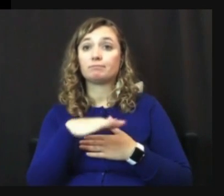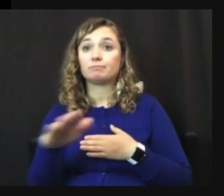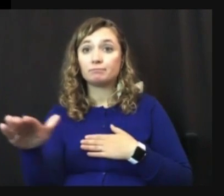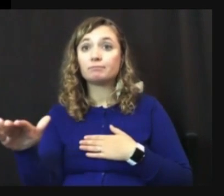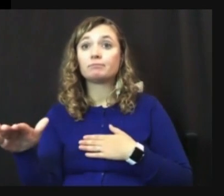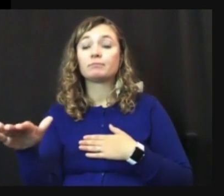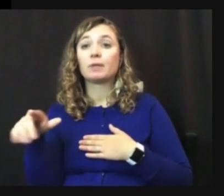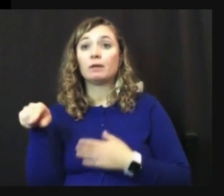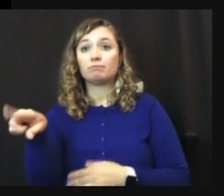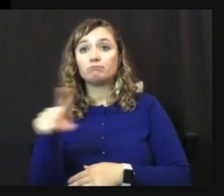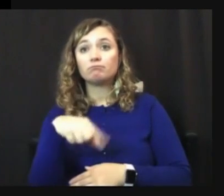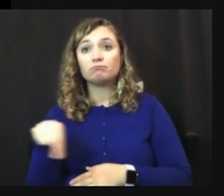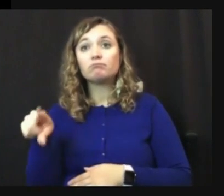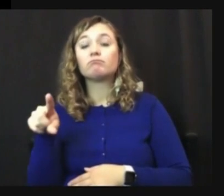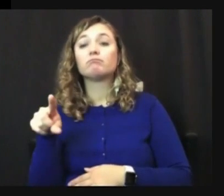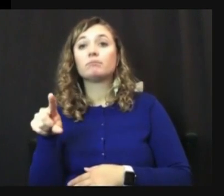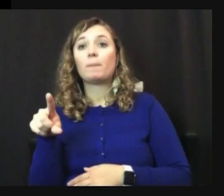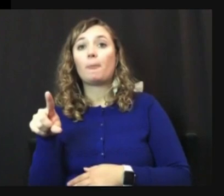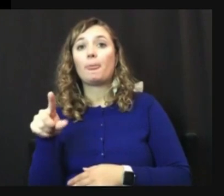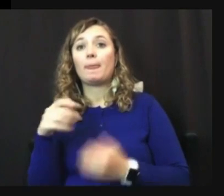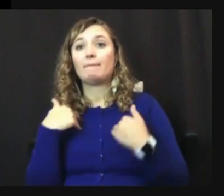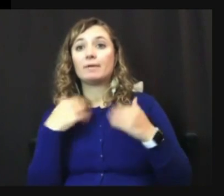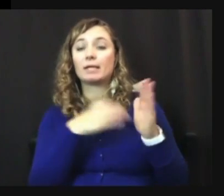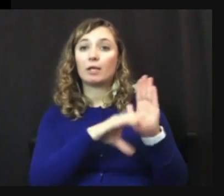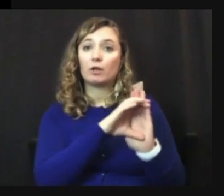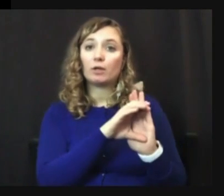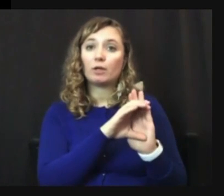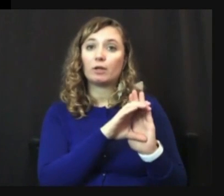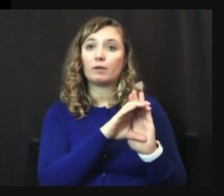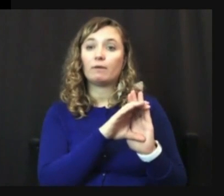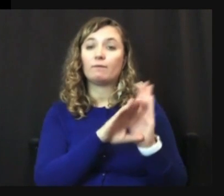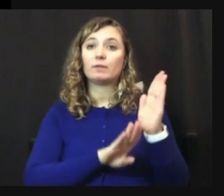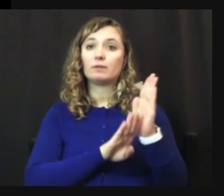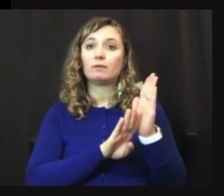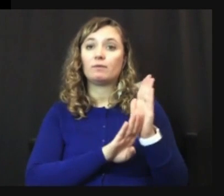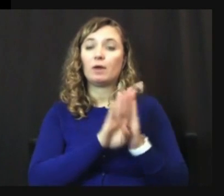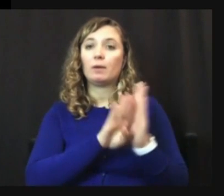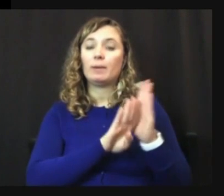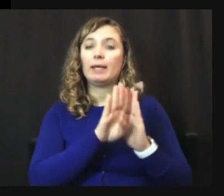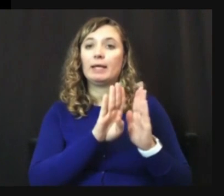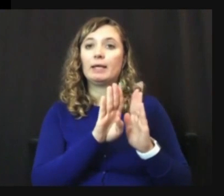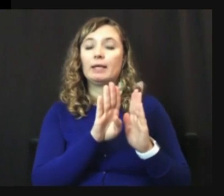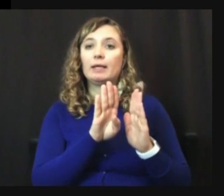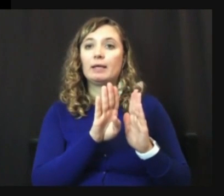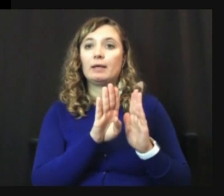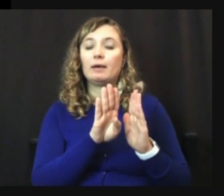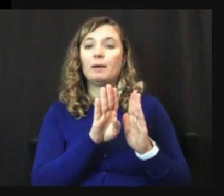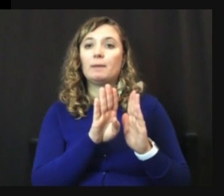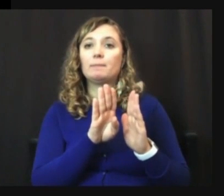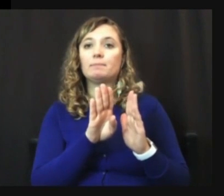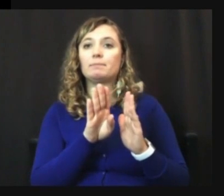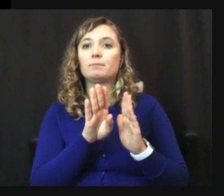have the characteristics of developmental coordination disorder, or otherwise known as dyspraxia.